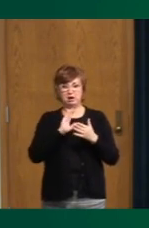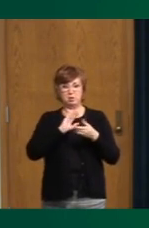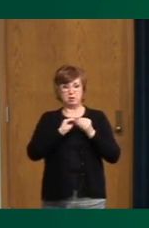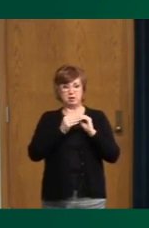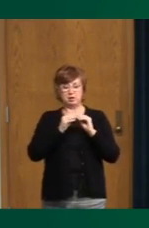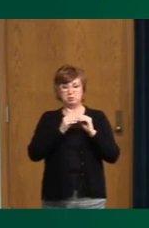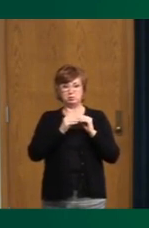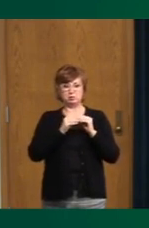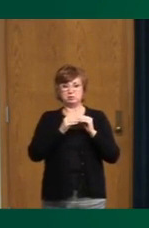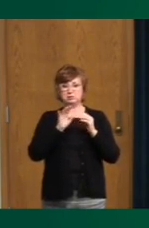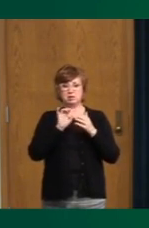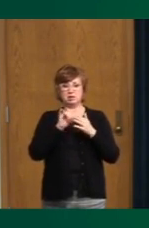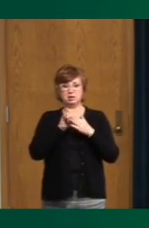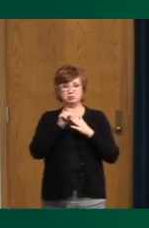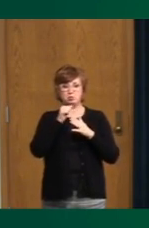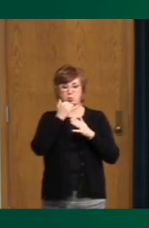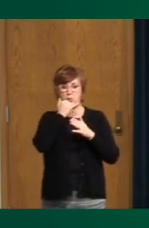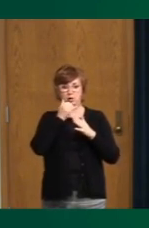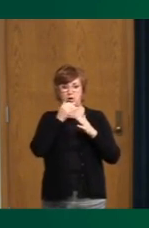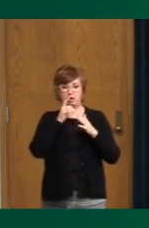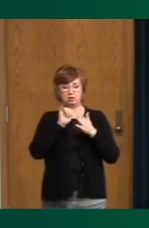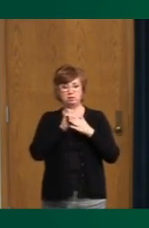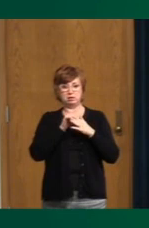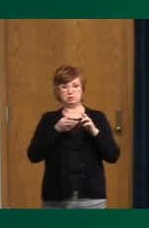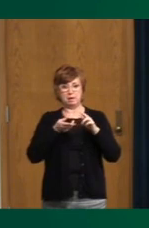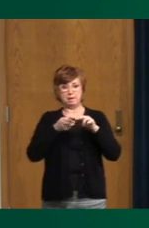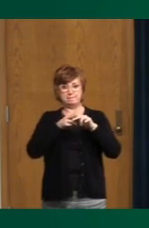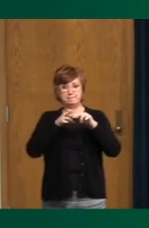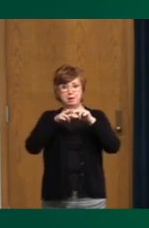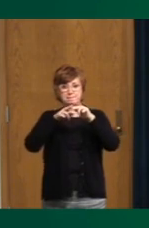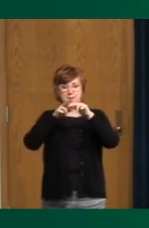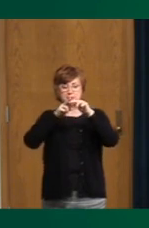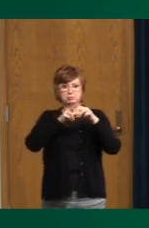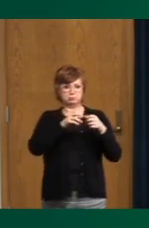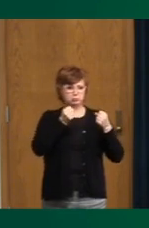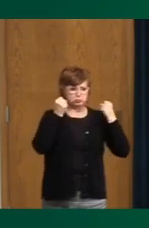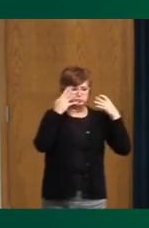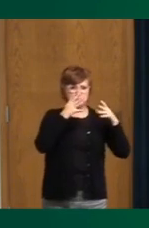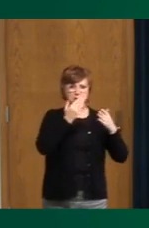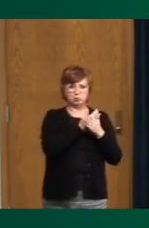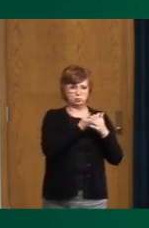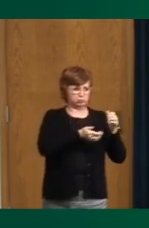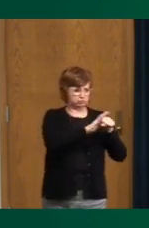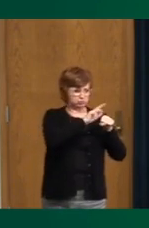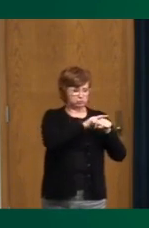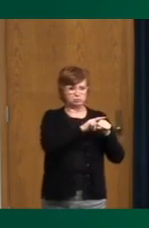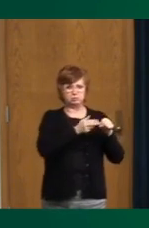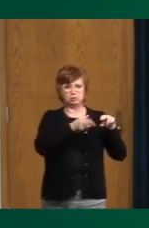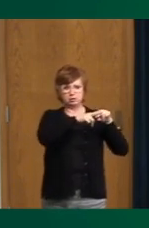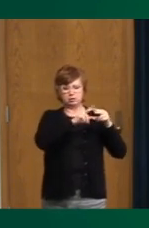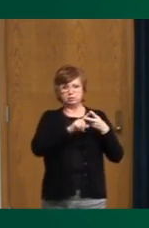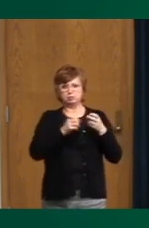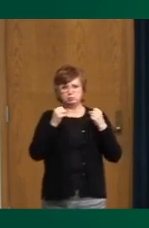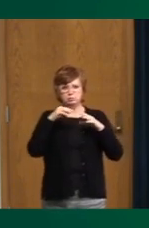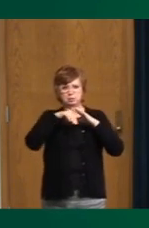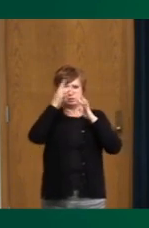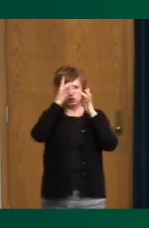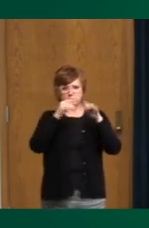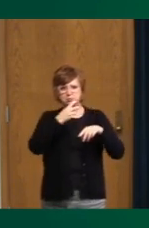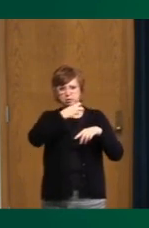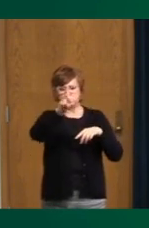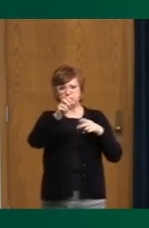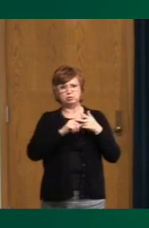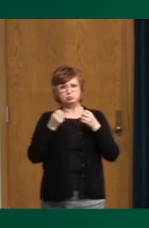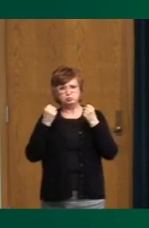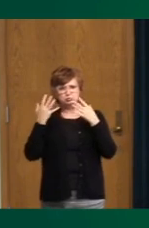cases, we have too many in hospital, and we have too many in intensive care. And we need to do what we can to get these numbers